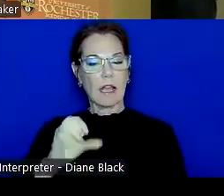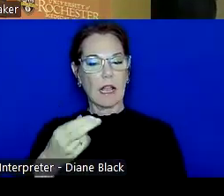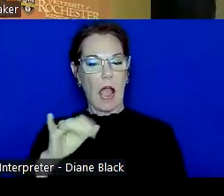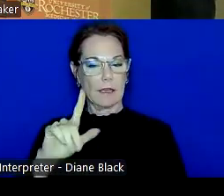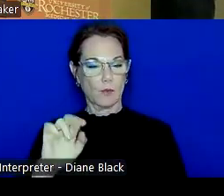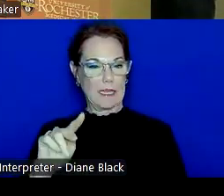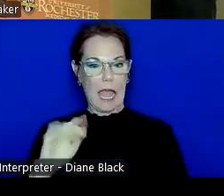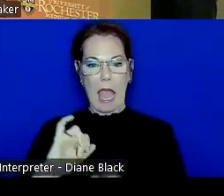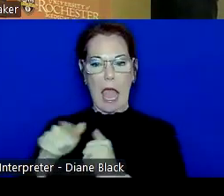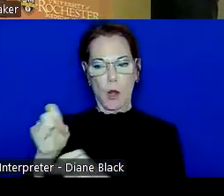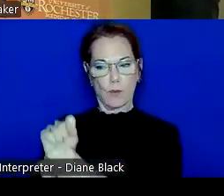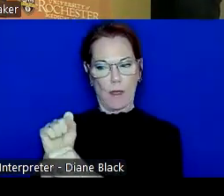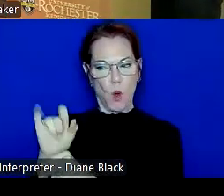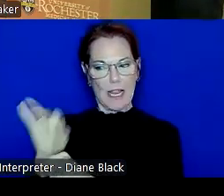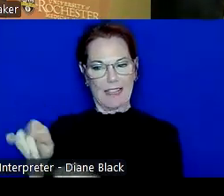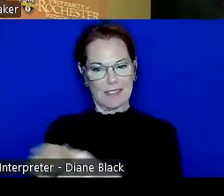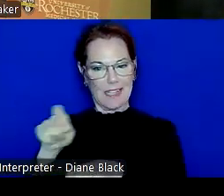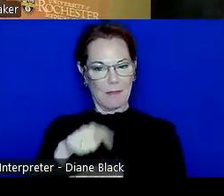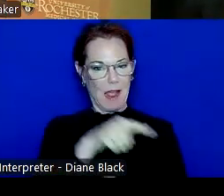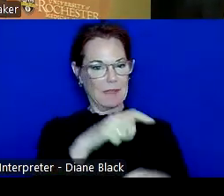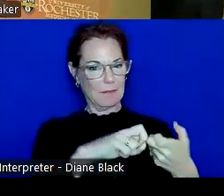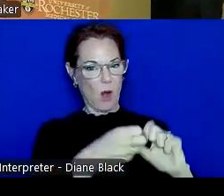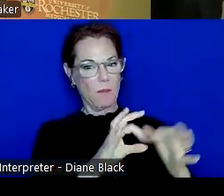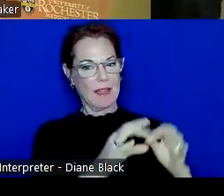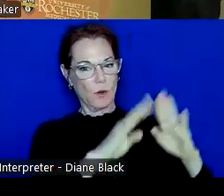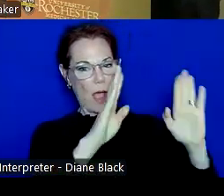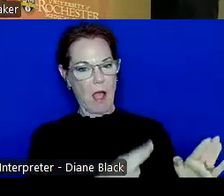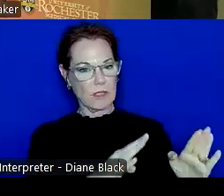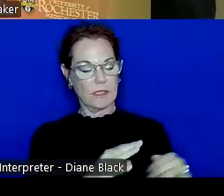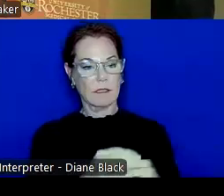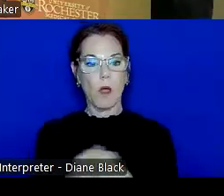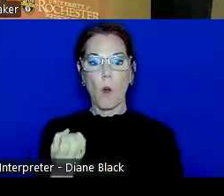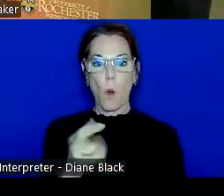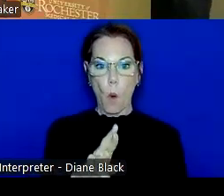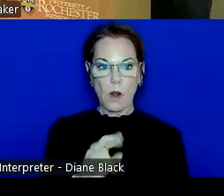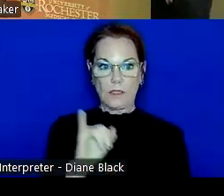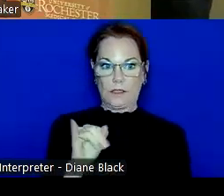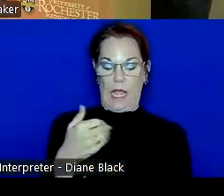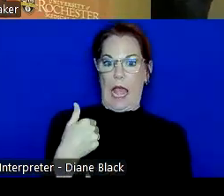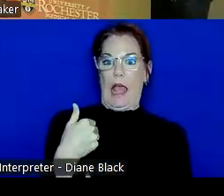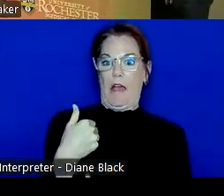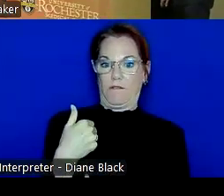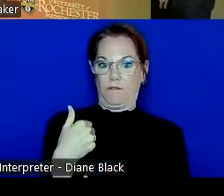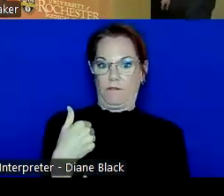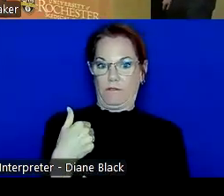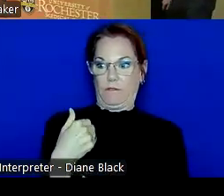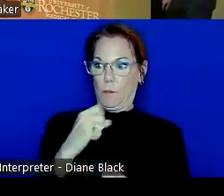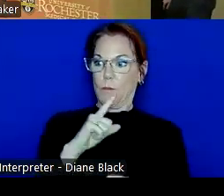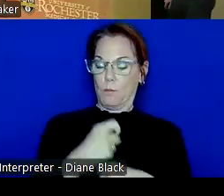issues with housing going on as well, or of insurance access to actually have mental health services?